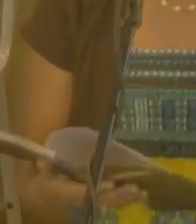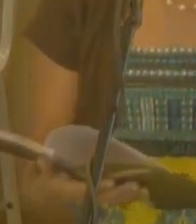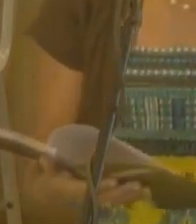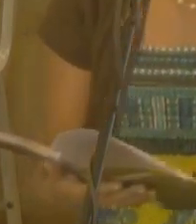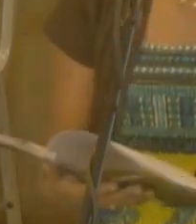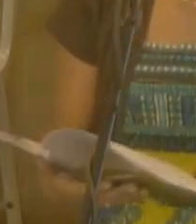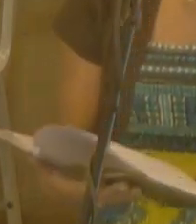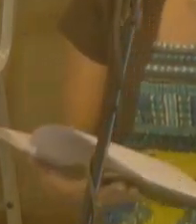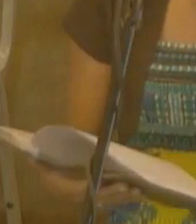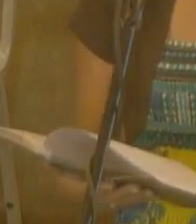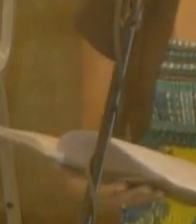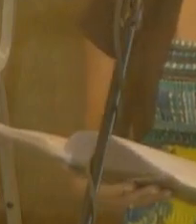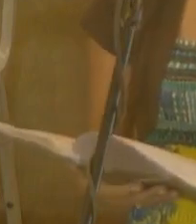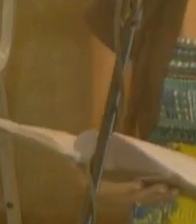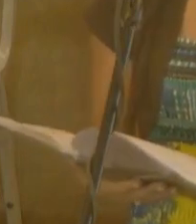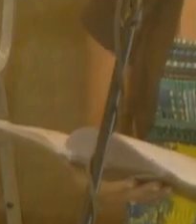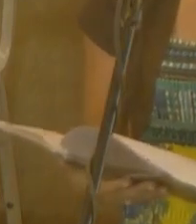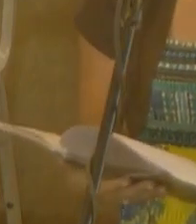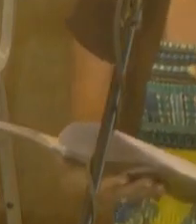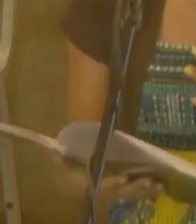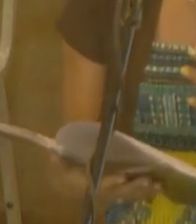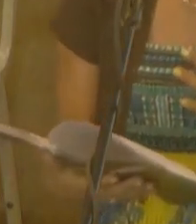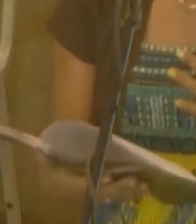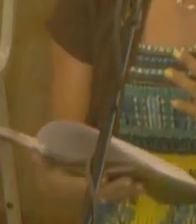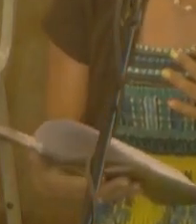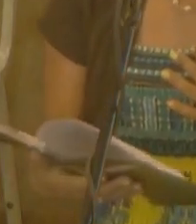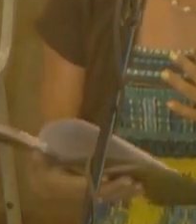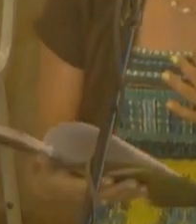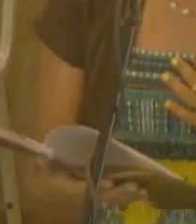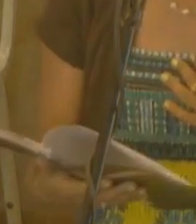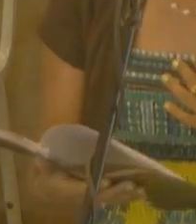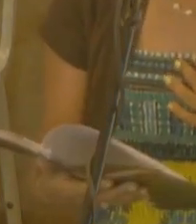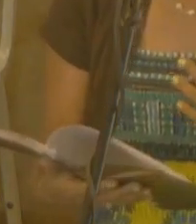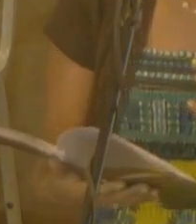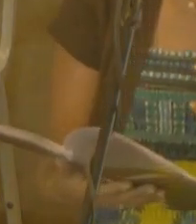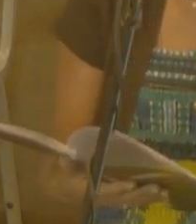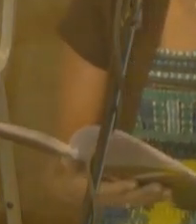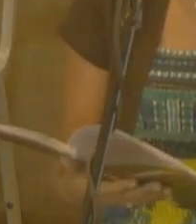i could never sing your song